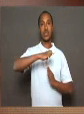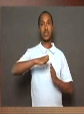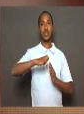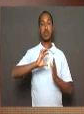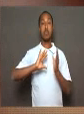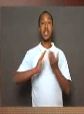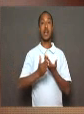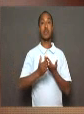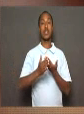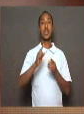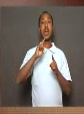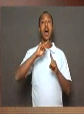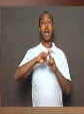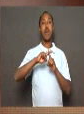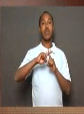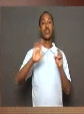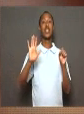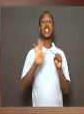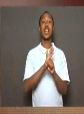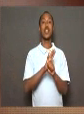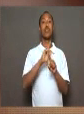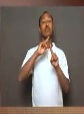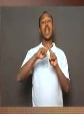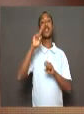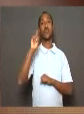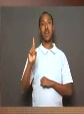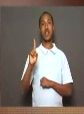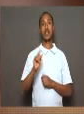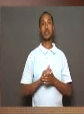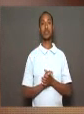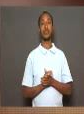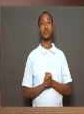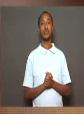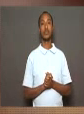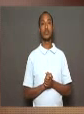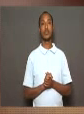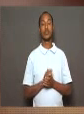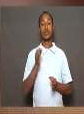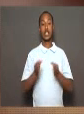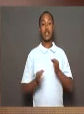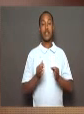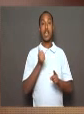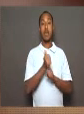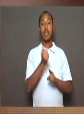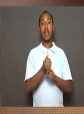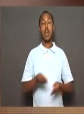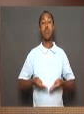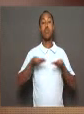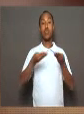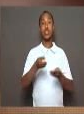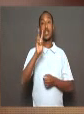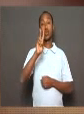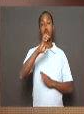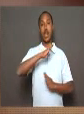it becomes an ion with a charge of +1. If a metal loses